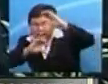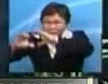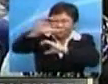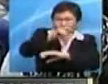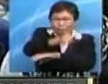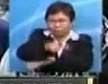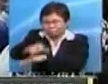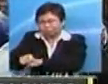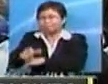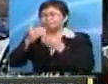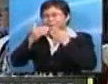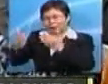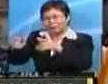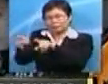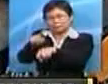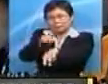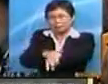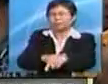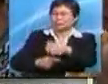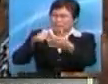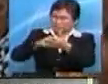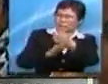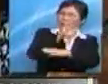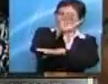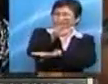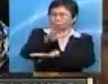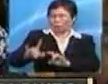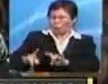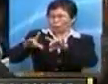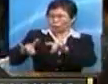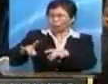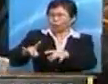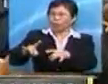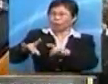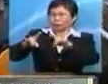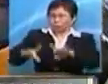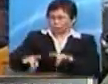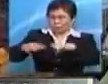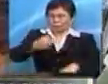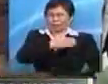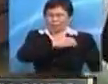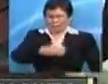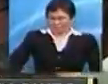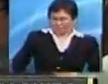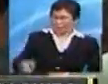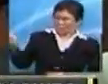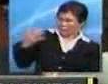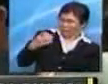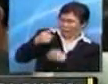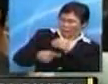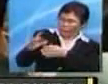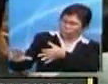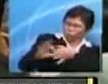personnel. This afternoon, the Australian High Commissioner to Malaysia briefed me on the creation of a new